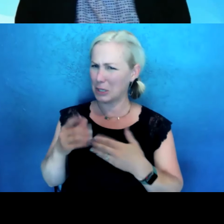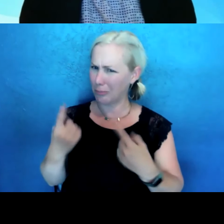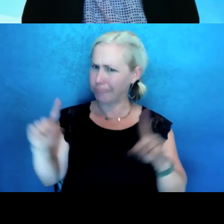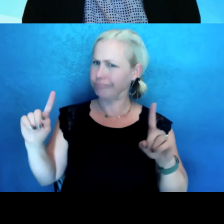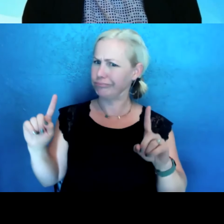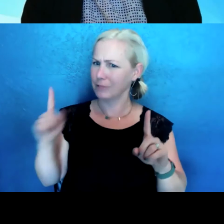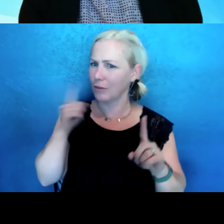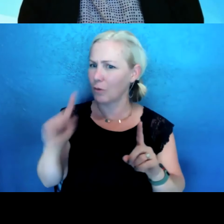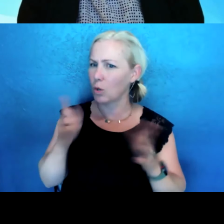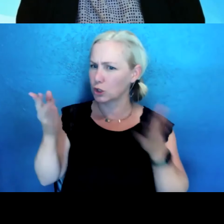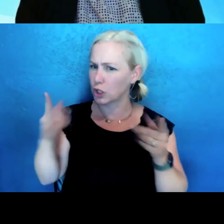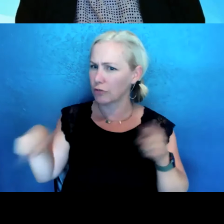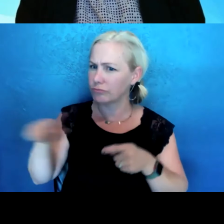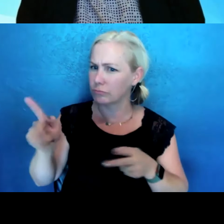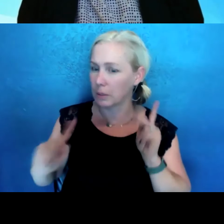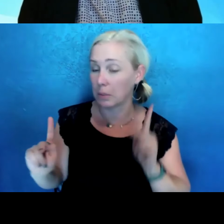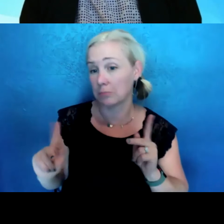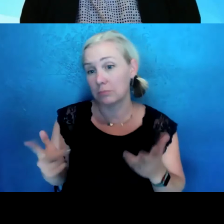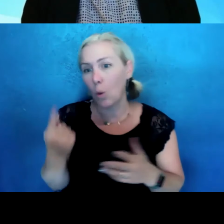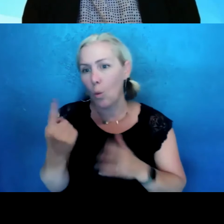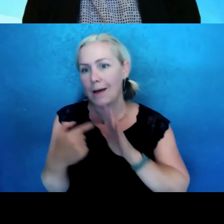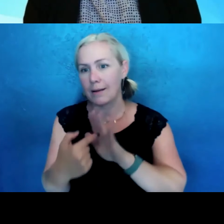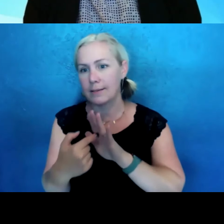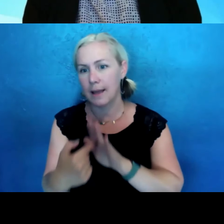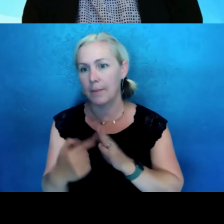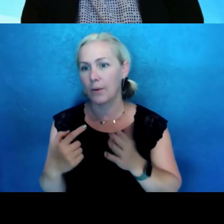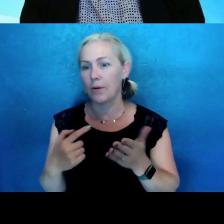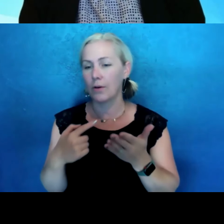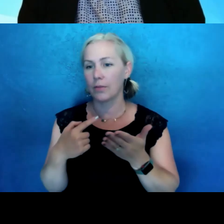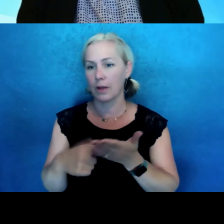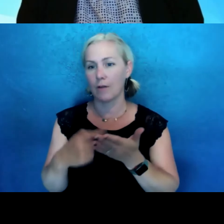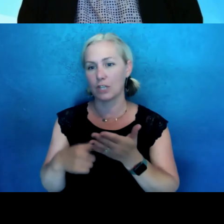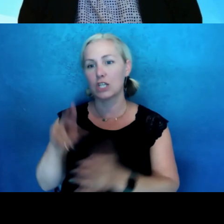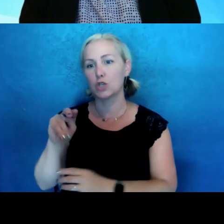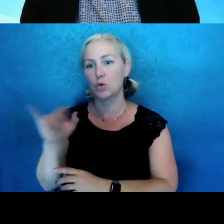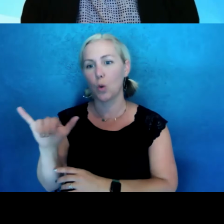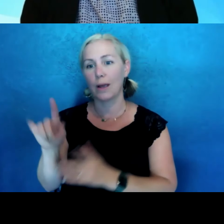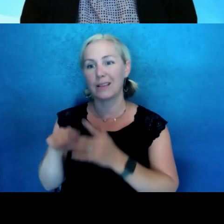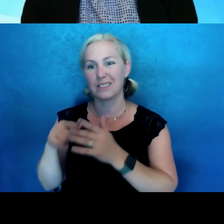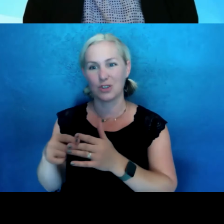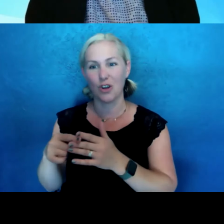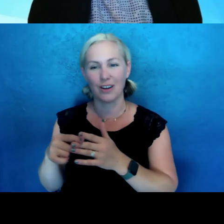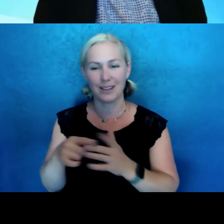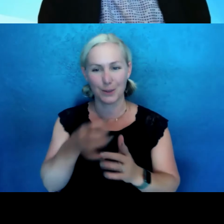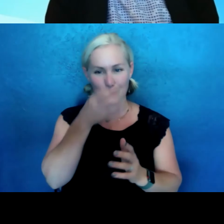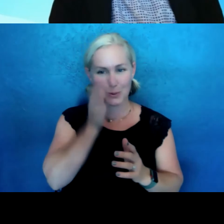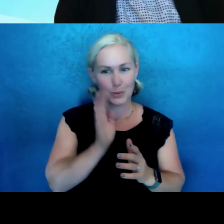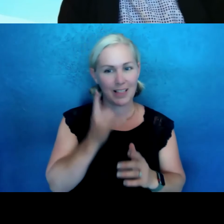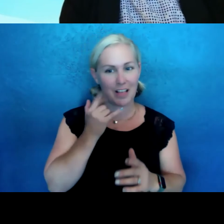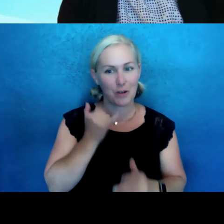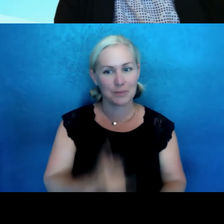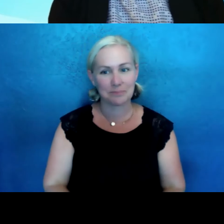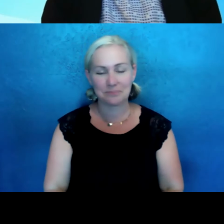people we serve? Can those be proven? So that's just one example of the kind of conversation New York is starting, and they're eager to hear from California.